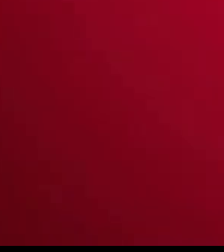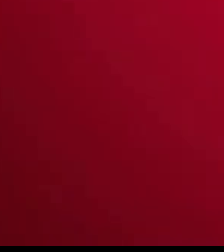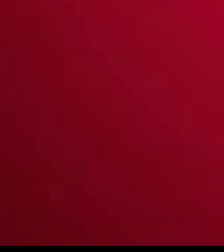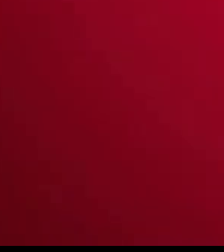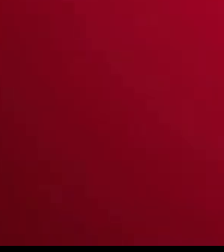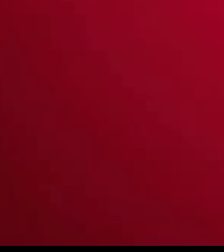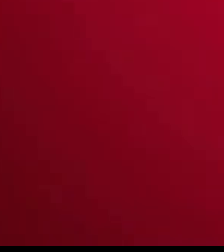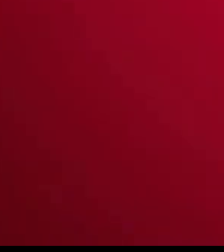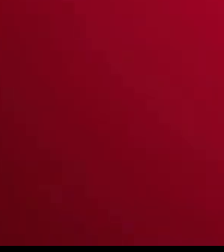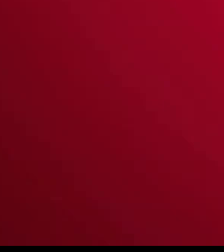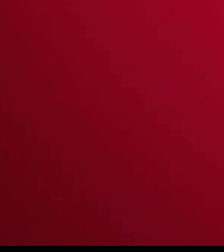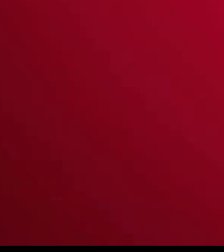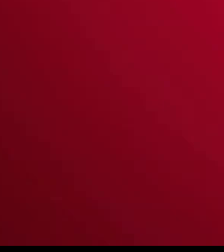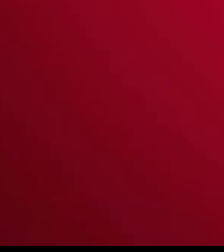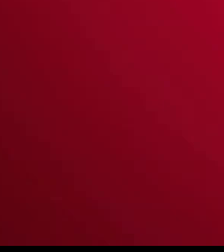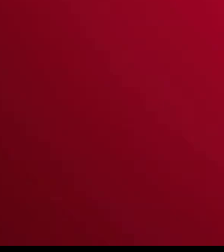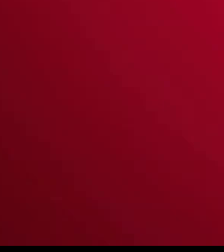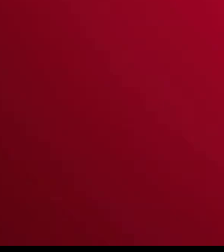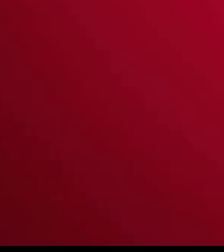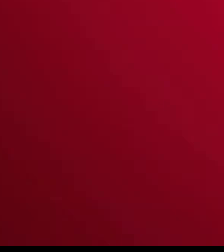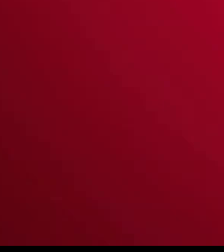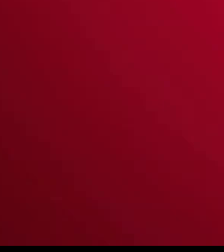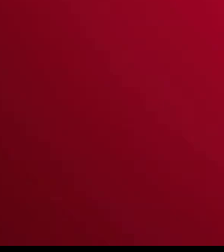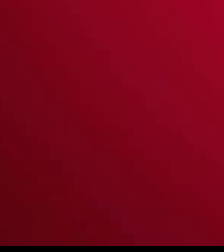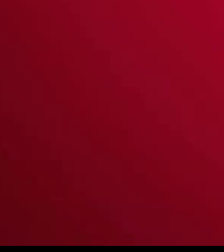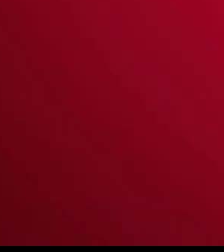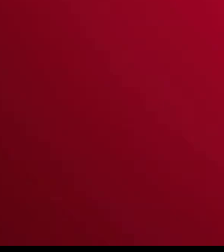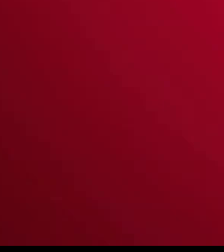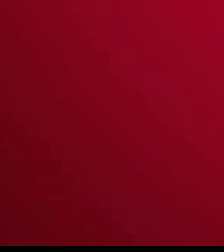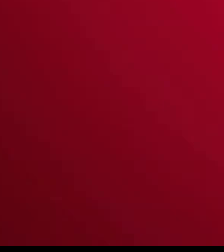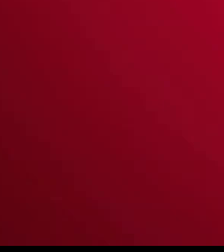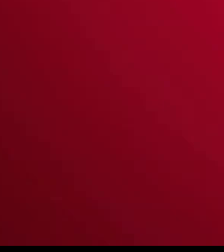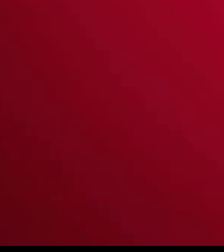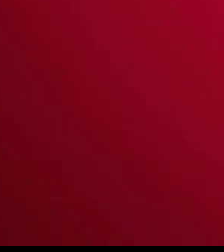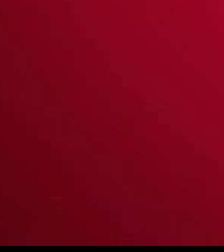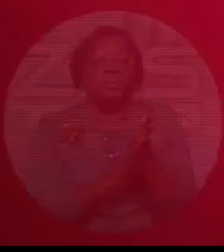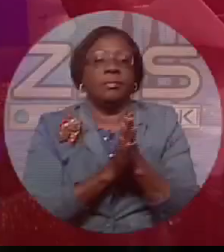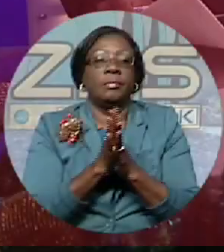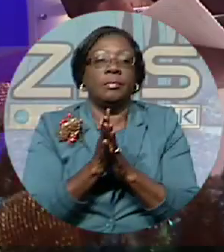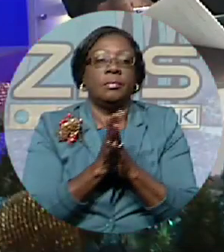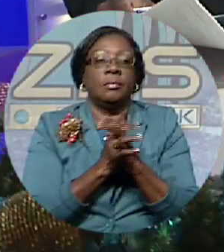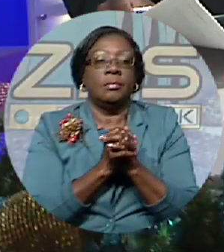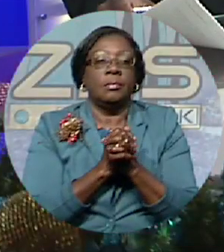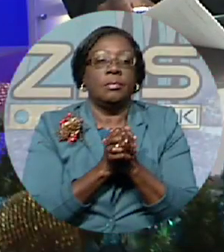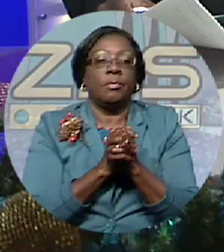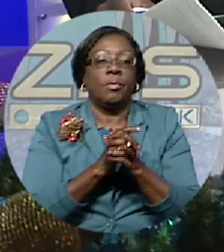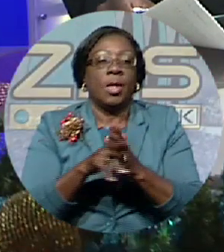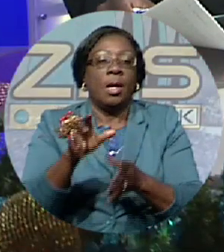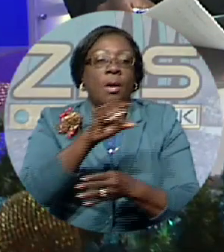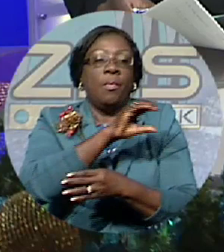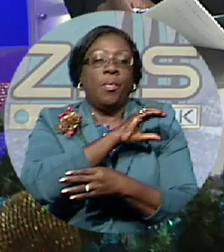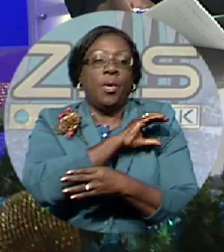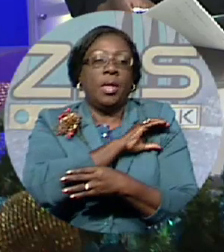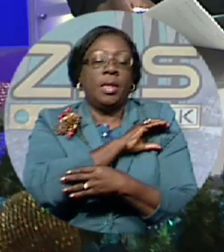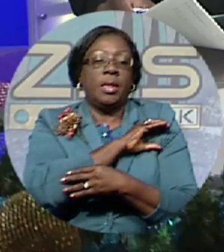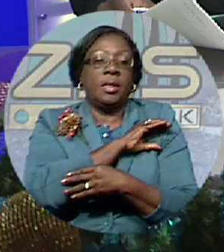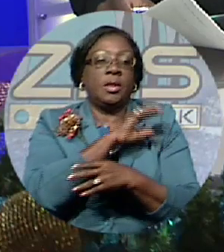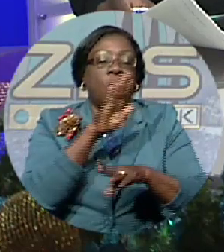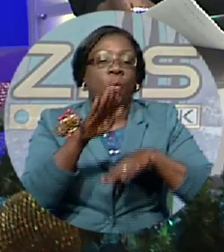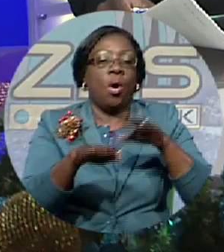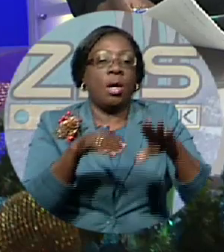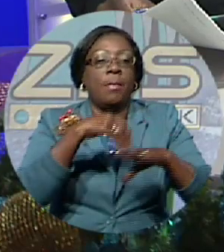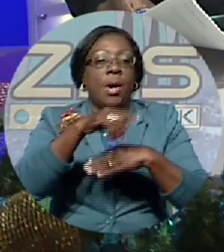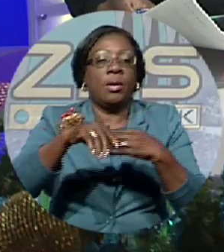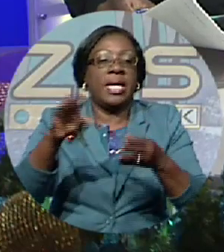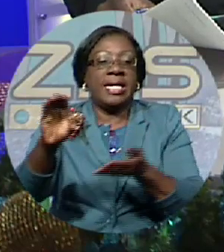this portion of the news brought to you by McDonald's. McDonald's, I'm loving it. Police out and about in the Centerville community